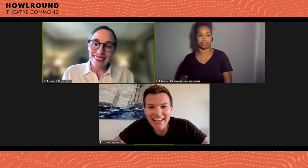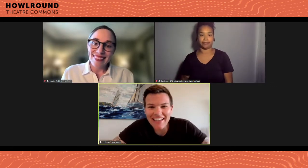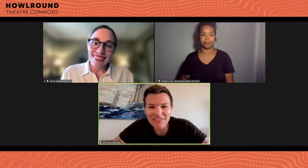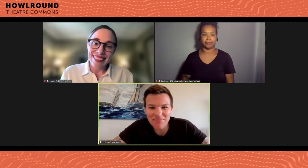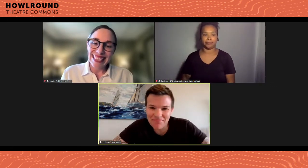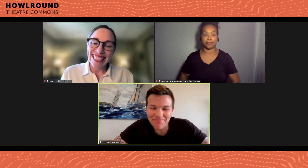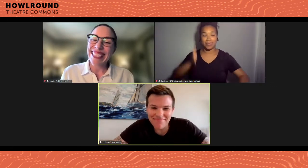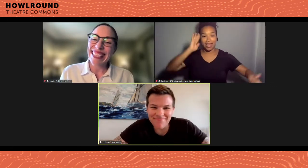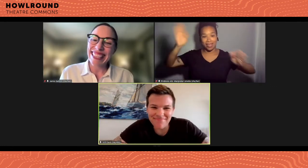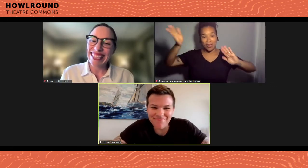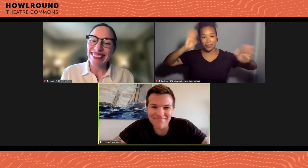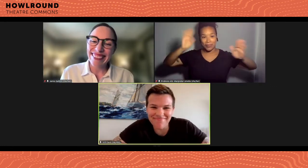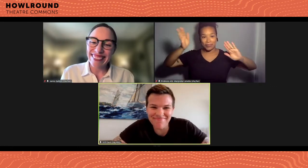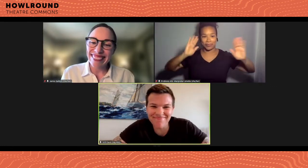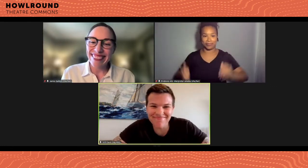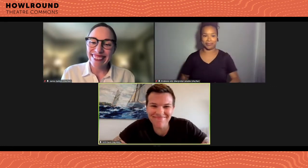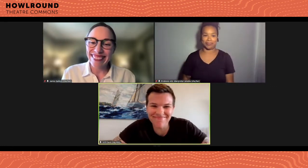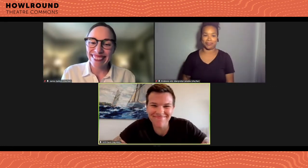24th,